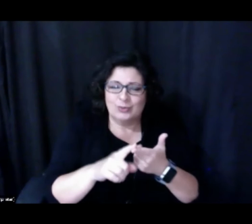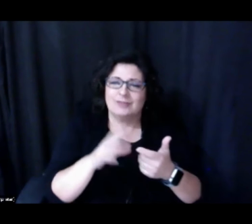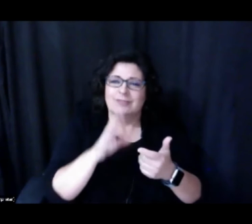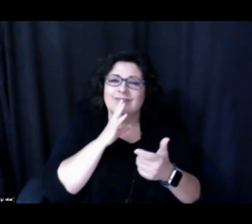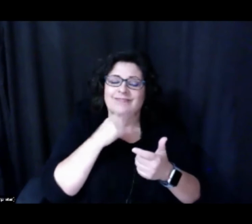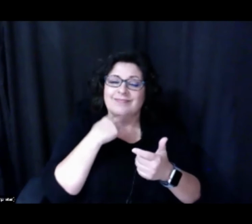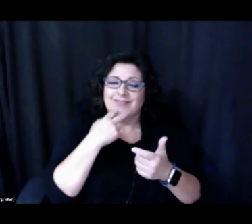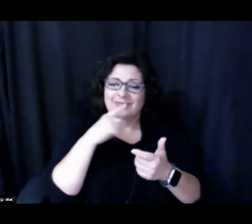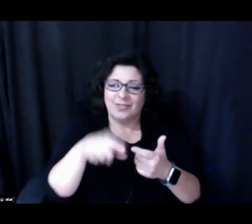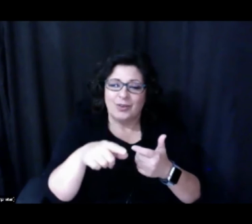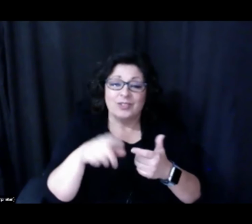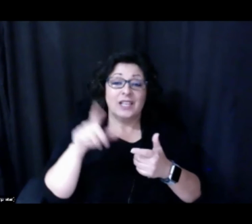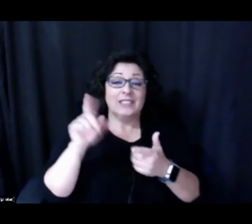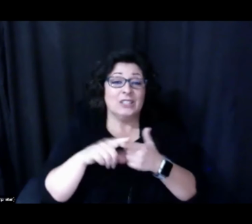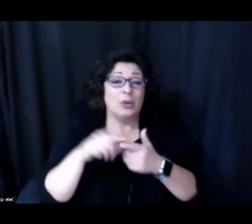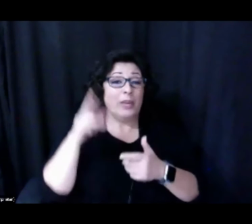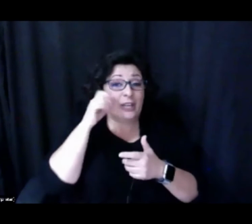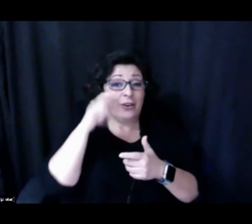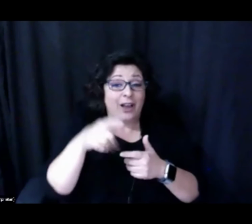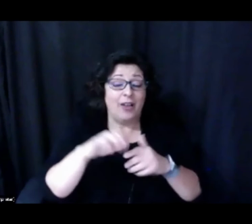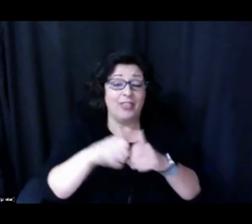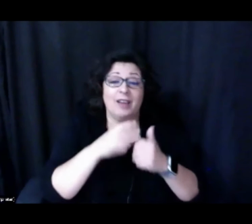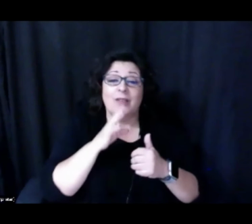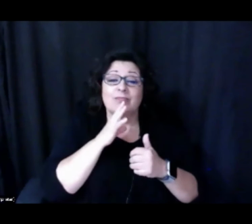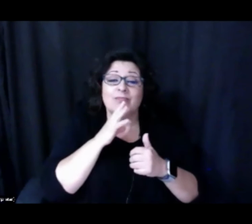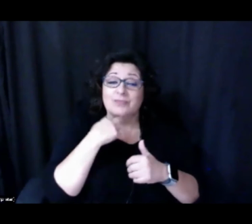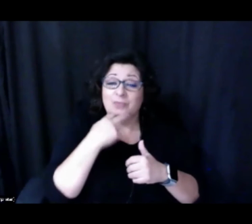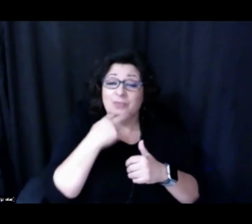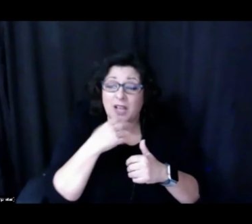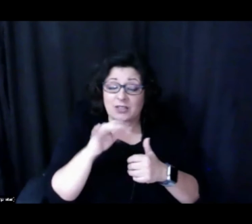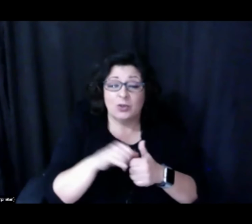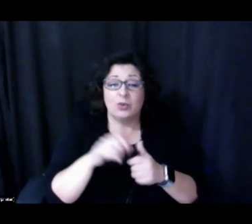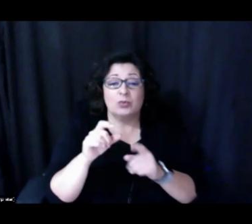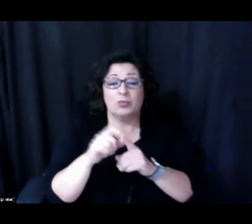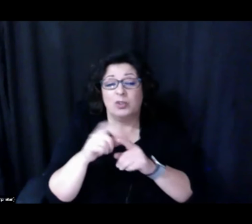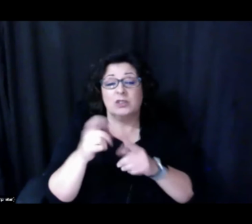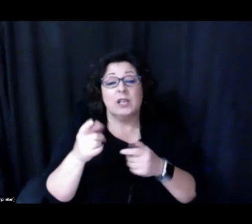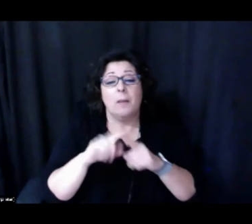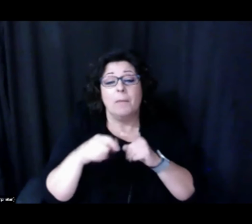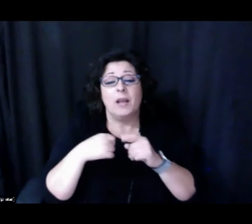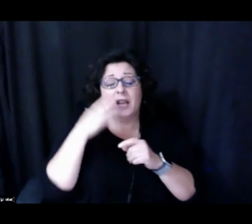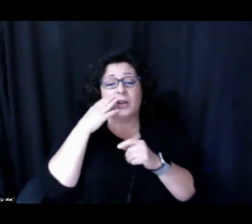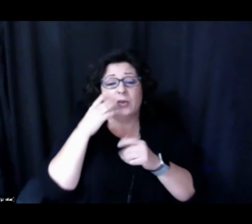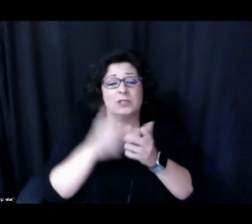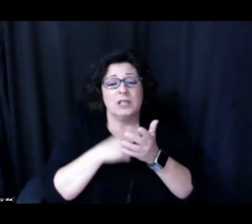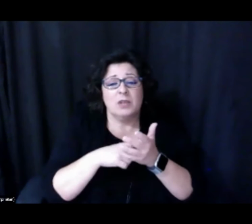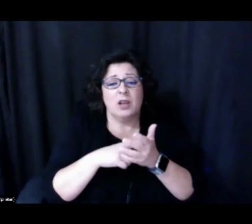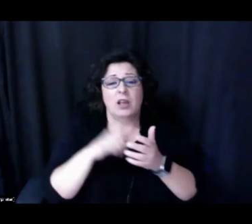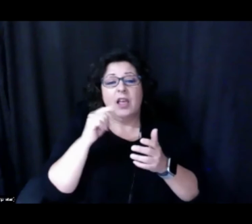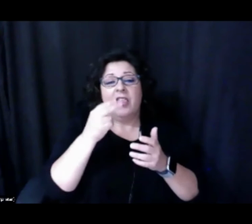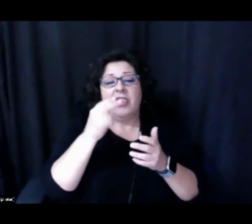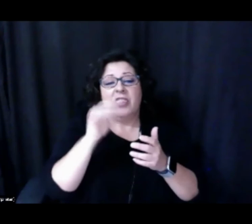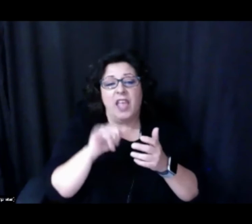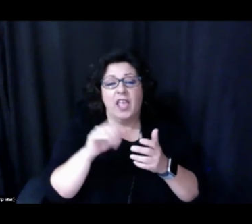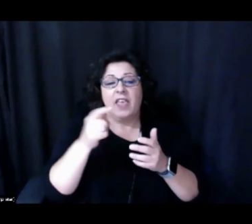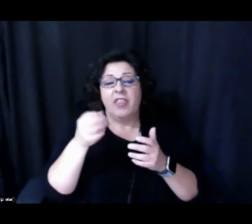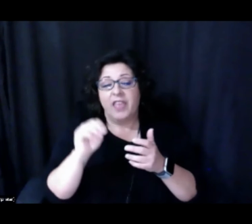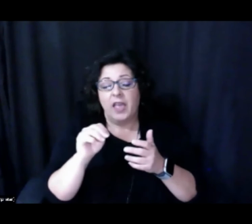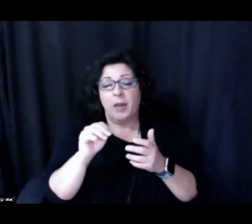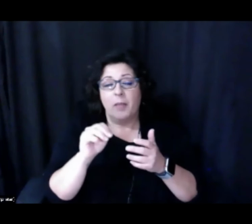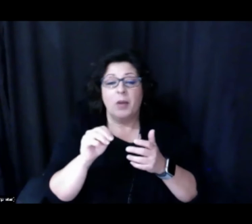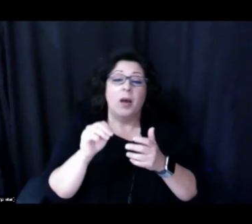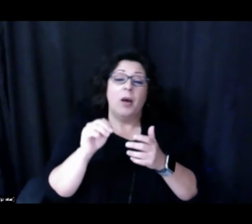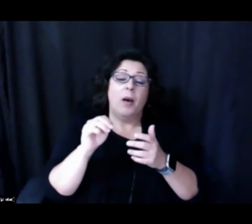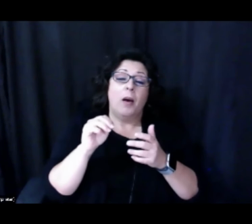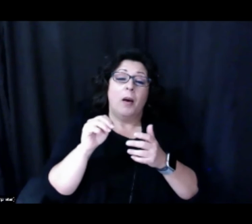before. And I also saw someone in the chat saying that they have a really hard time using they, them pronouns for singular person